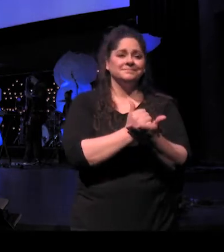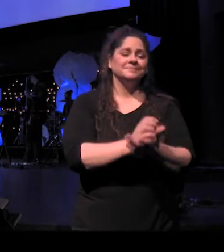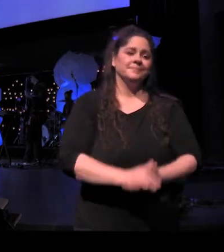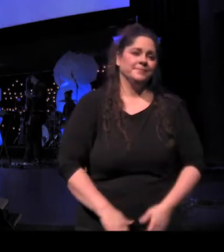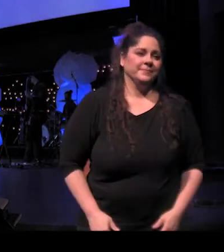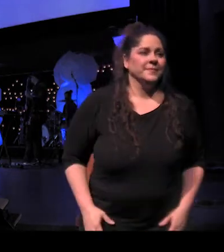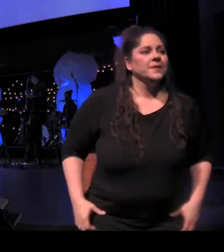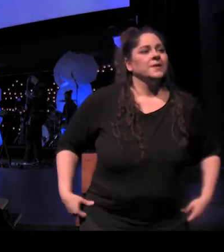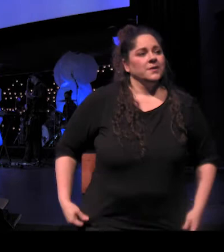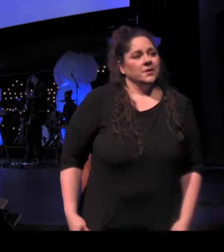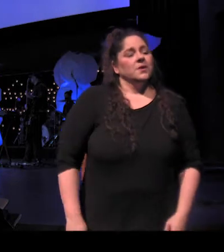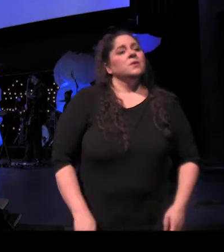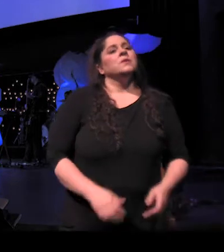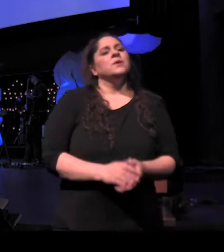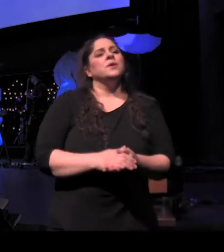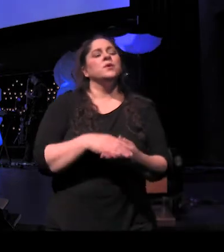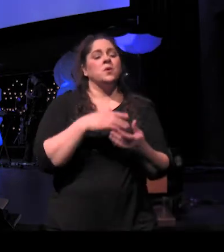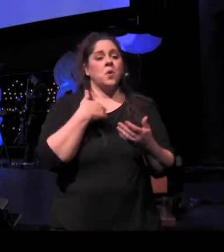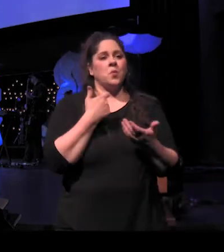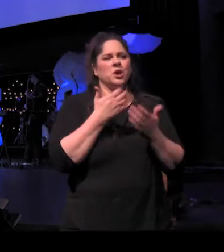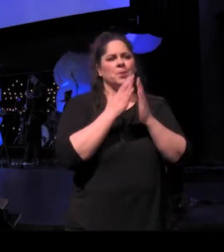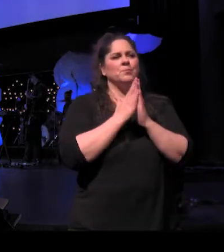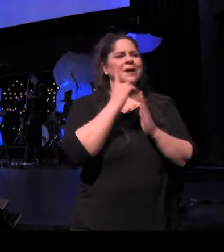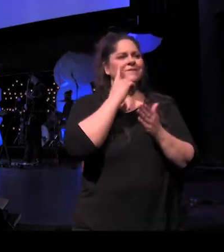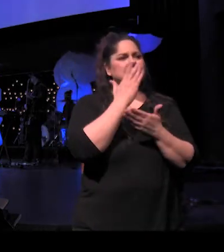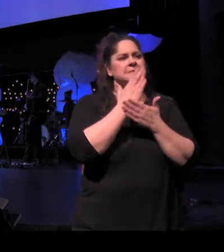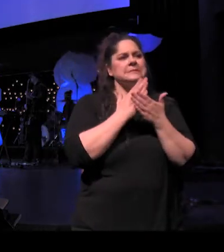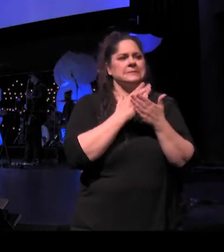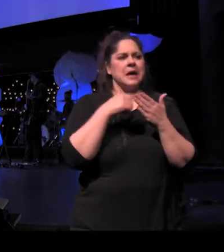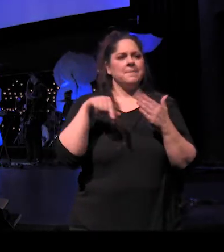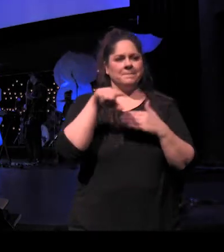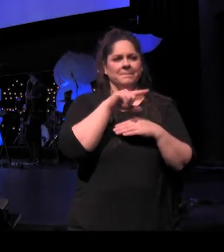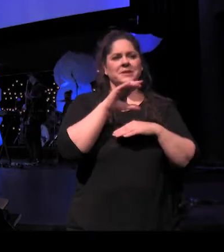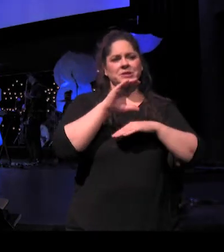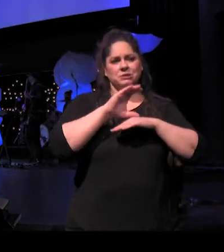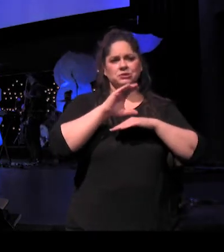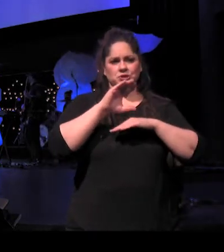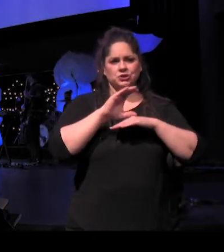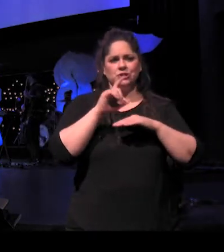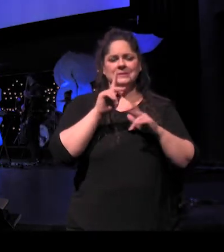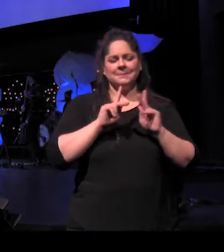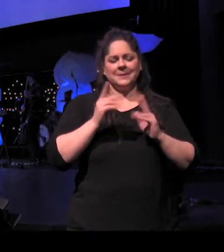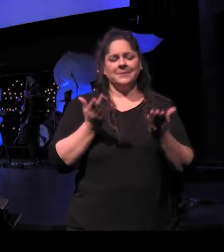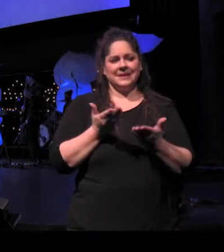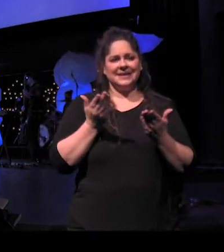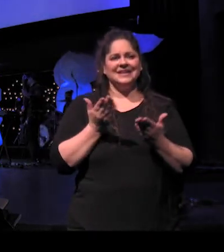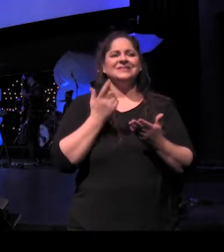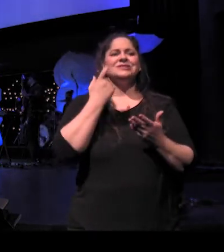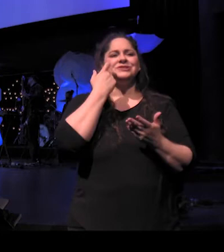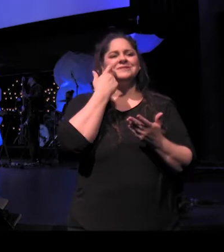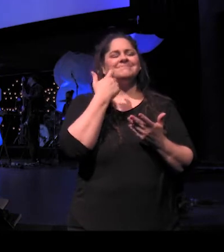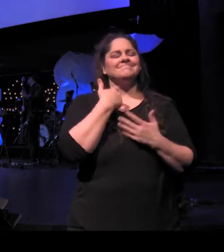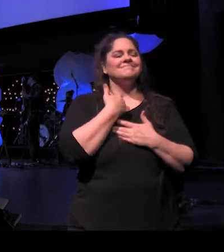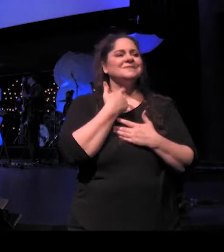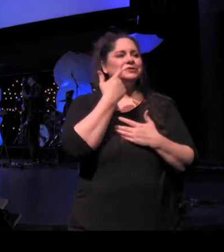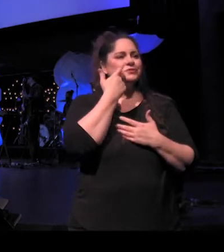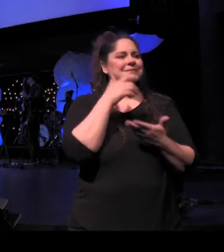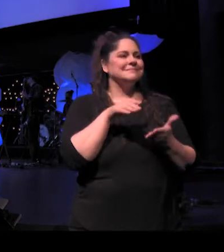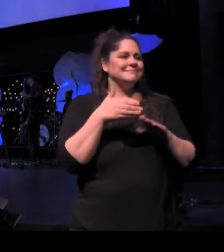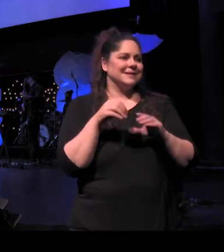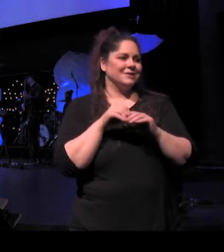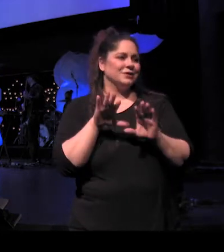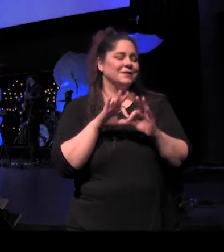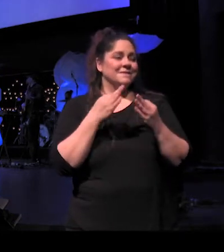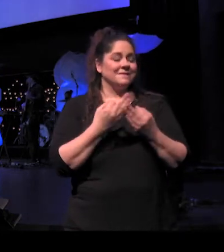I want to take a minute to pray for some of our church family members who've experienced a loss. I'm going to